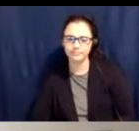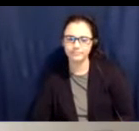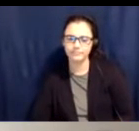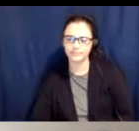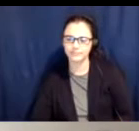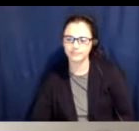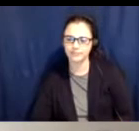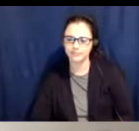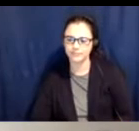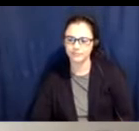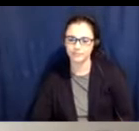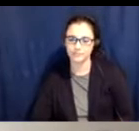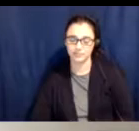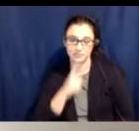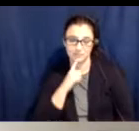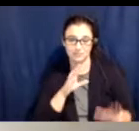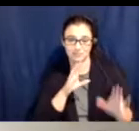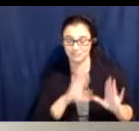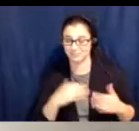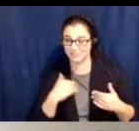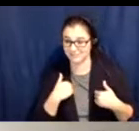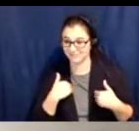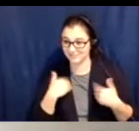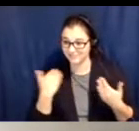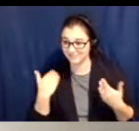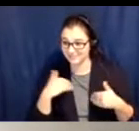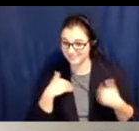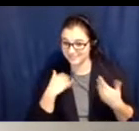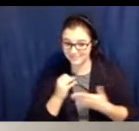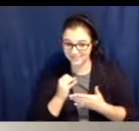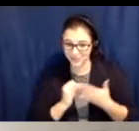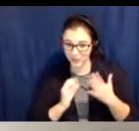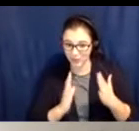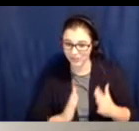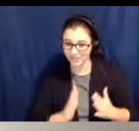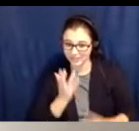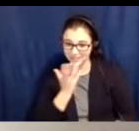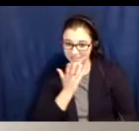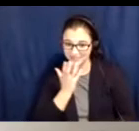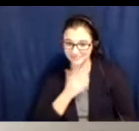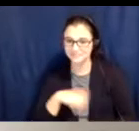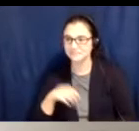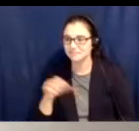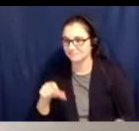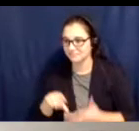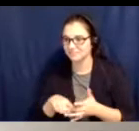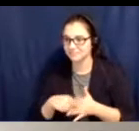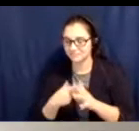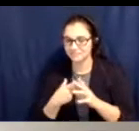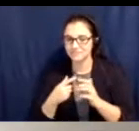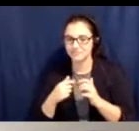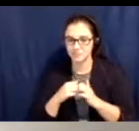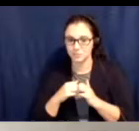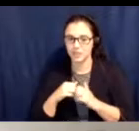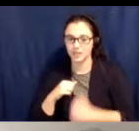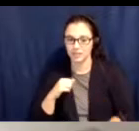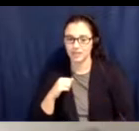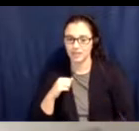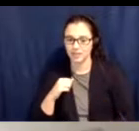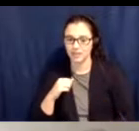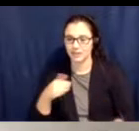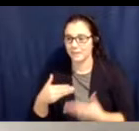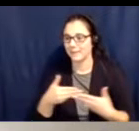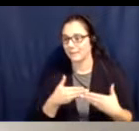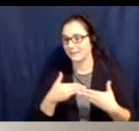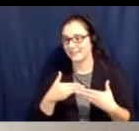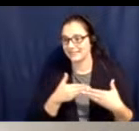It's incredible how young these artists are. Yeah, these are starting with the babies, and